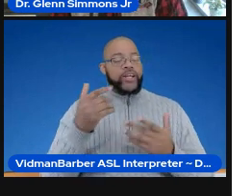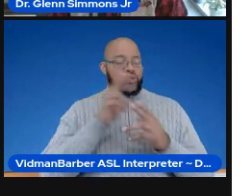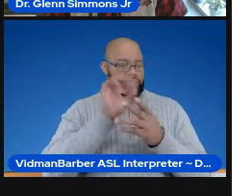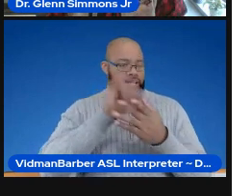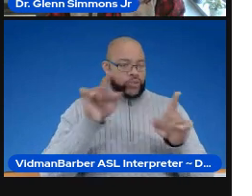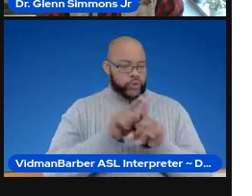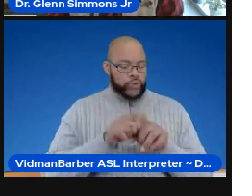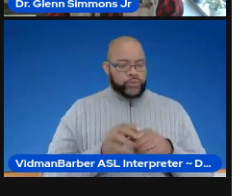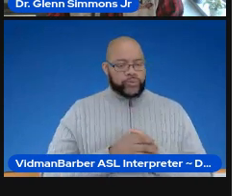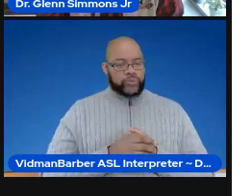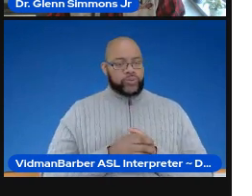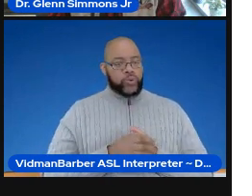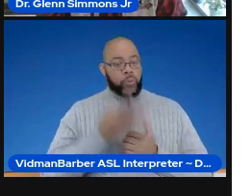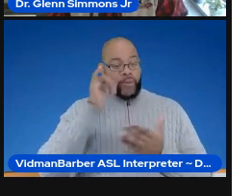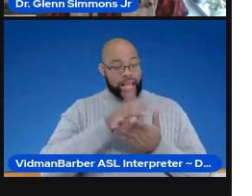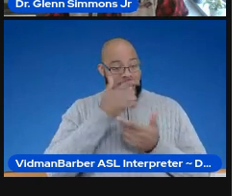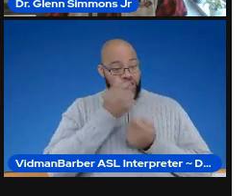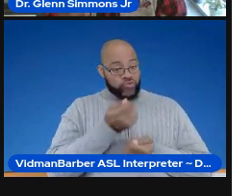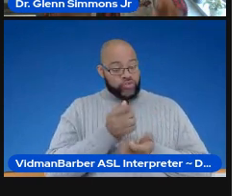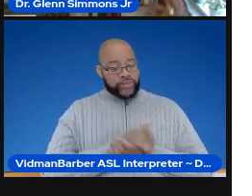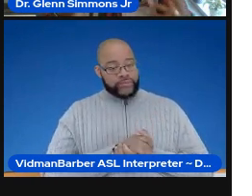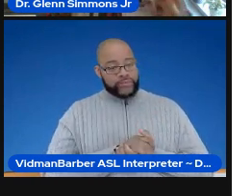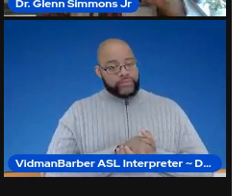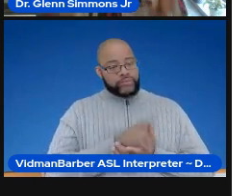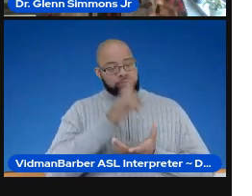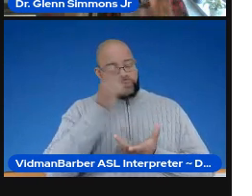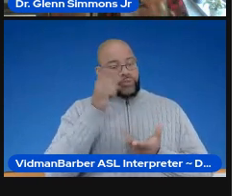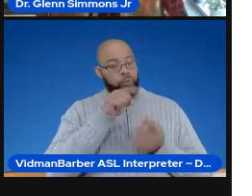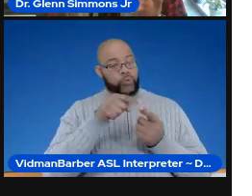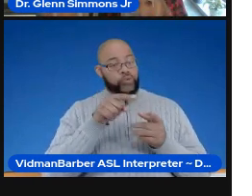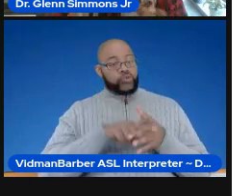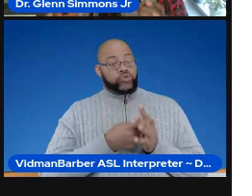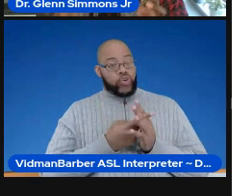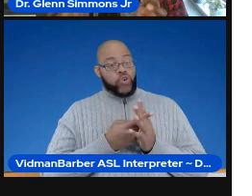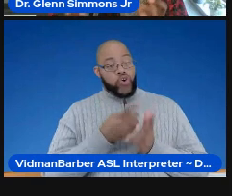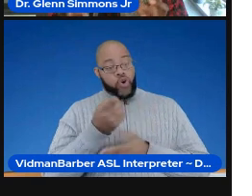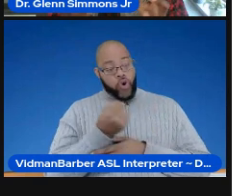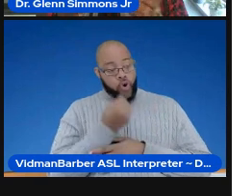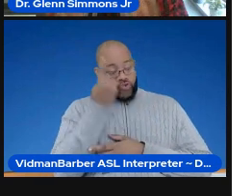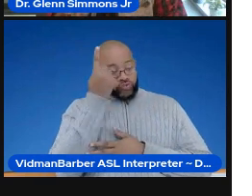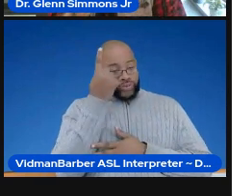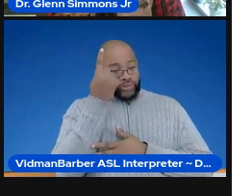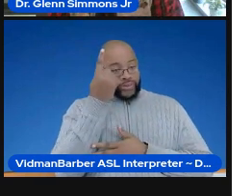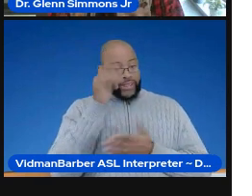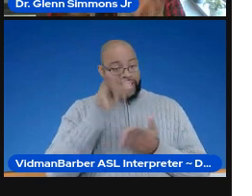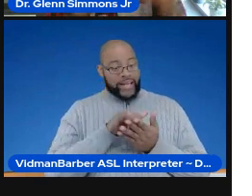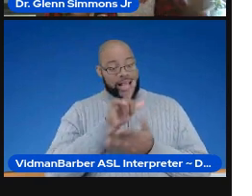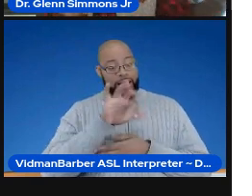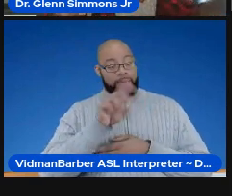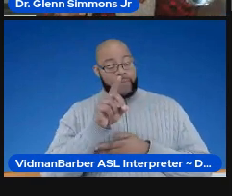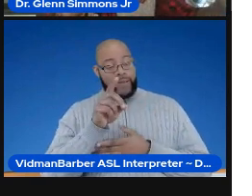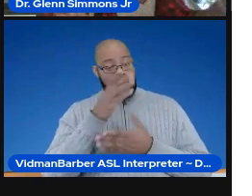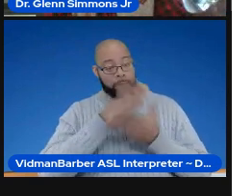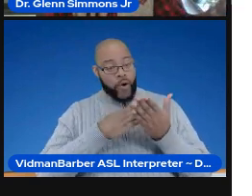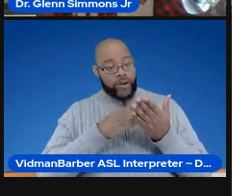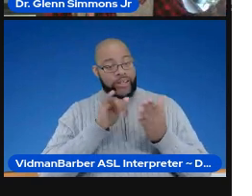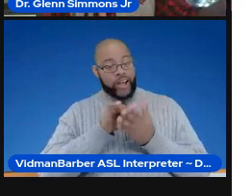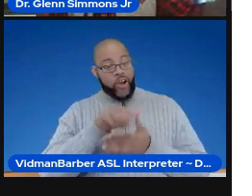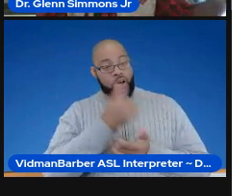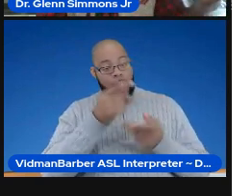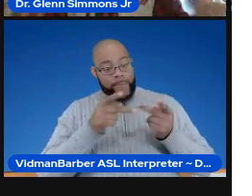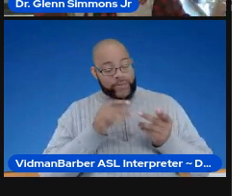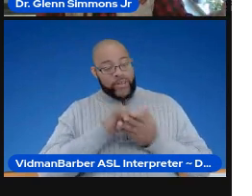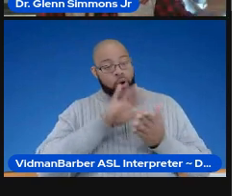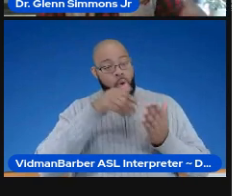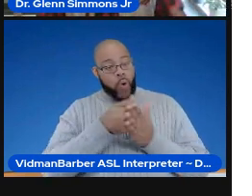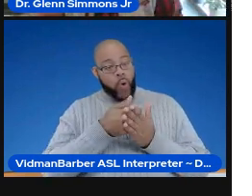And why that's interesting is because when you're starting to understand that the lipid component is another place where all